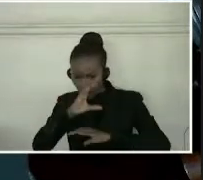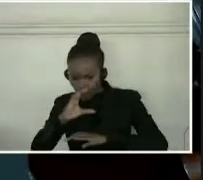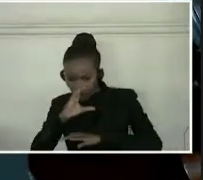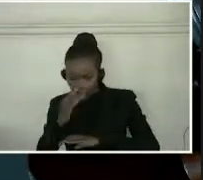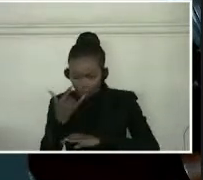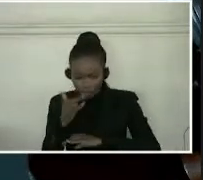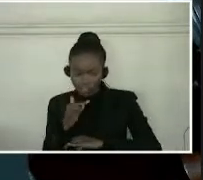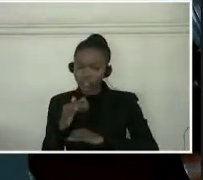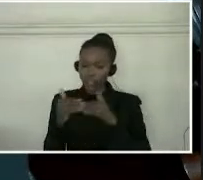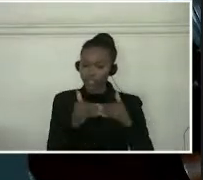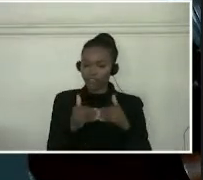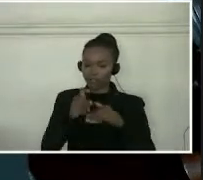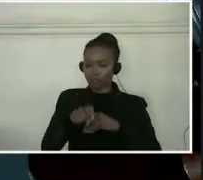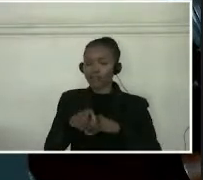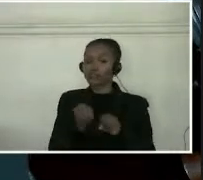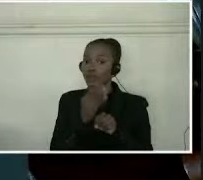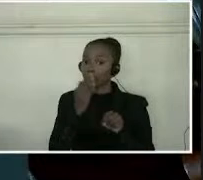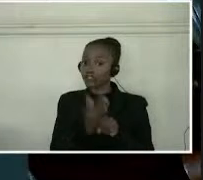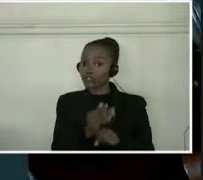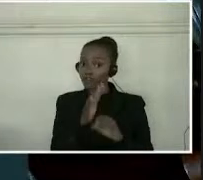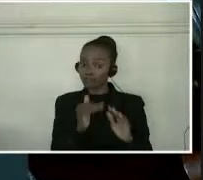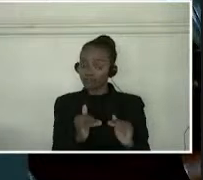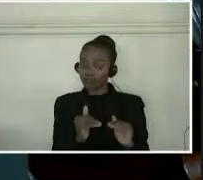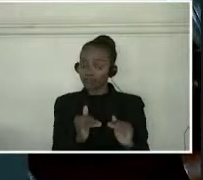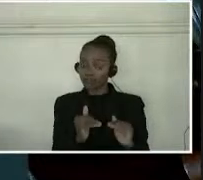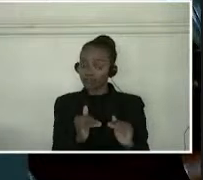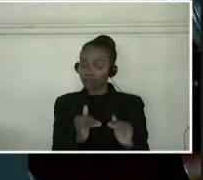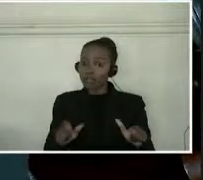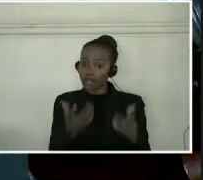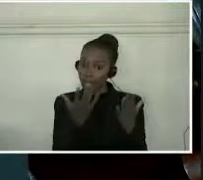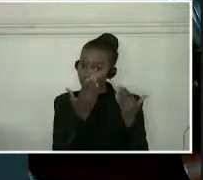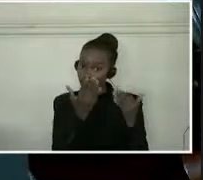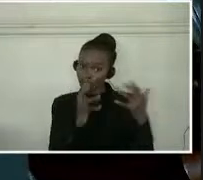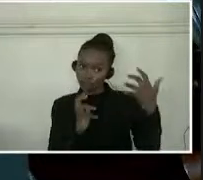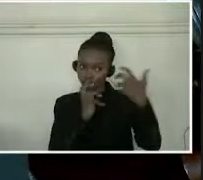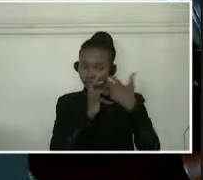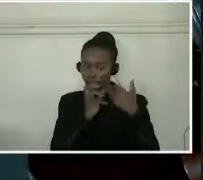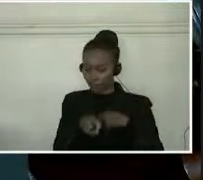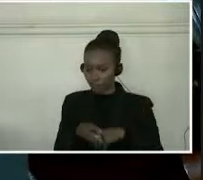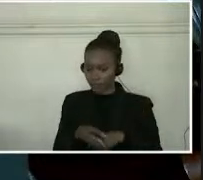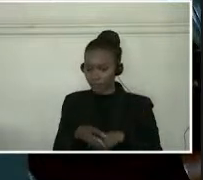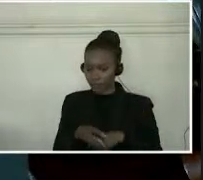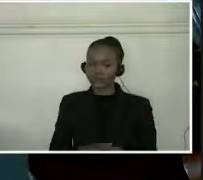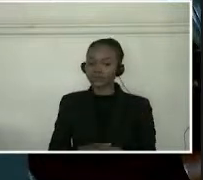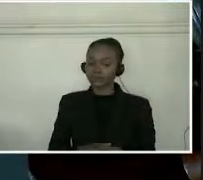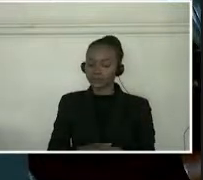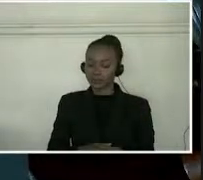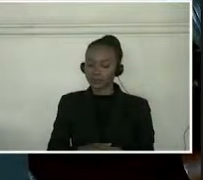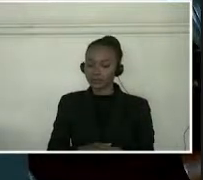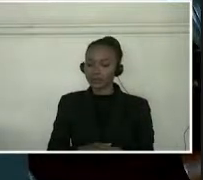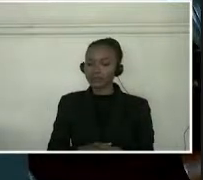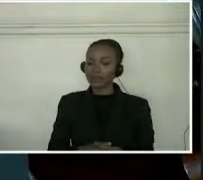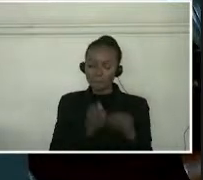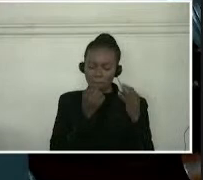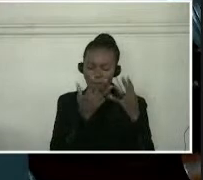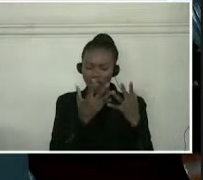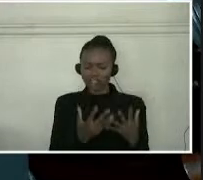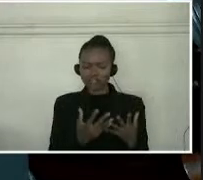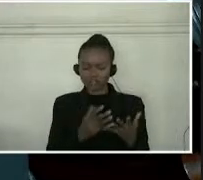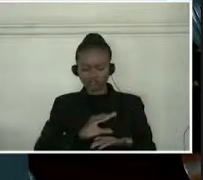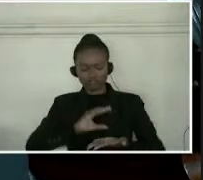to meet certain deliverable standards to the people of the province at the forefront when we look at budget allocations the projected